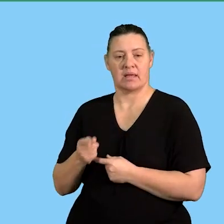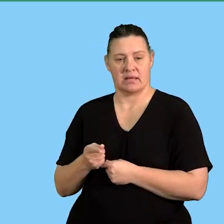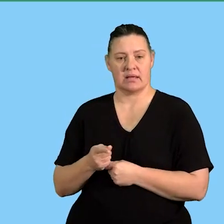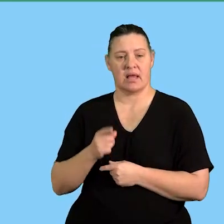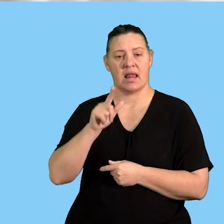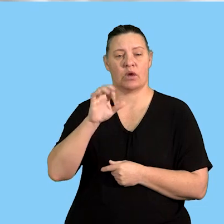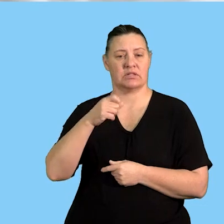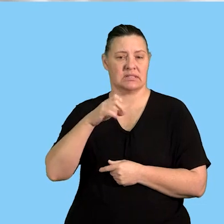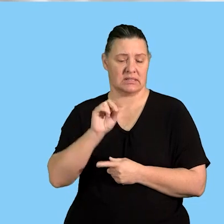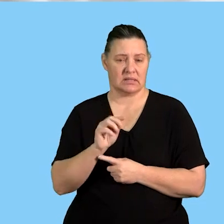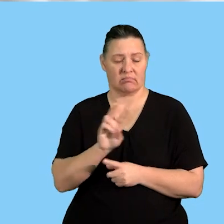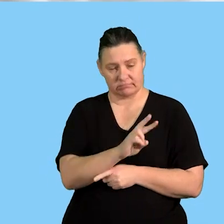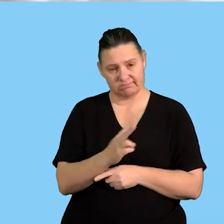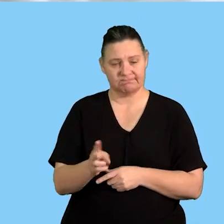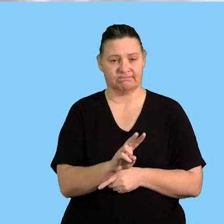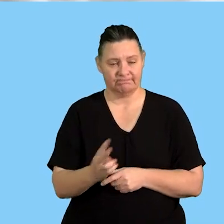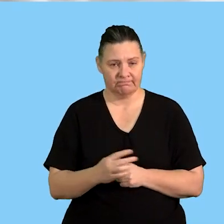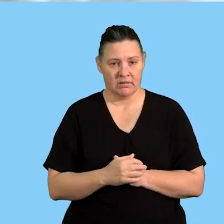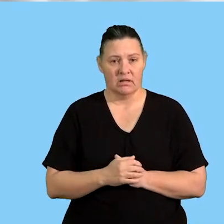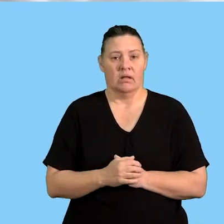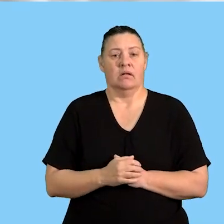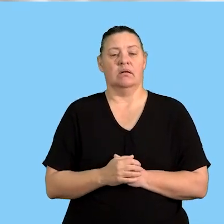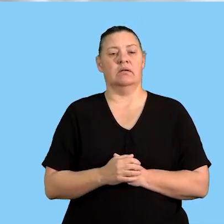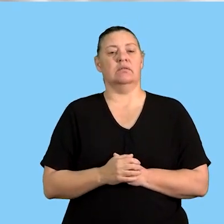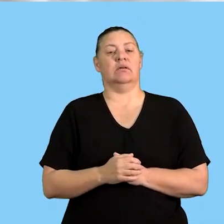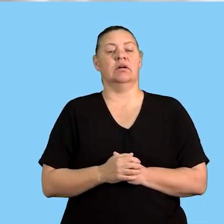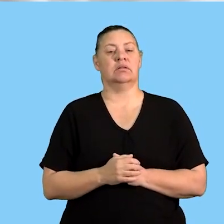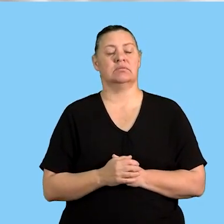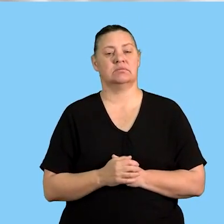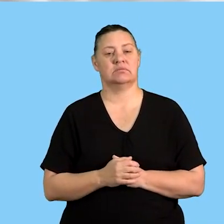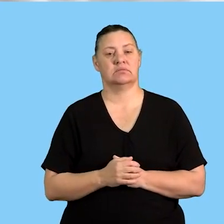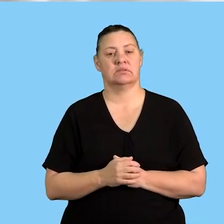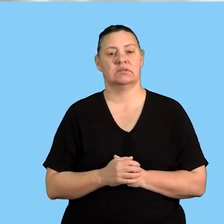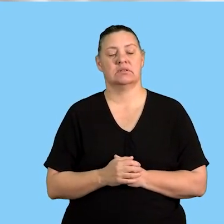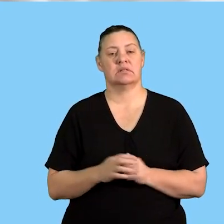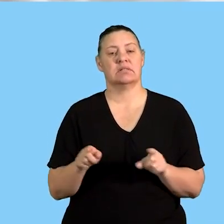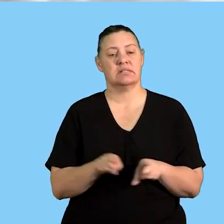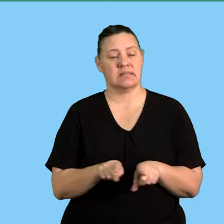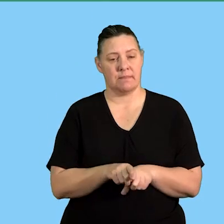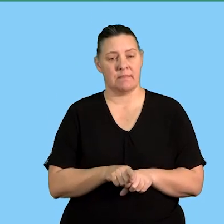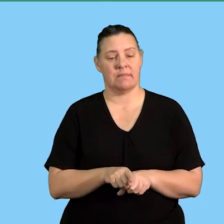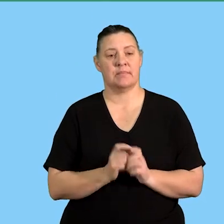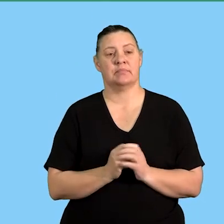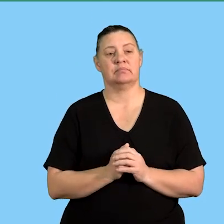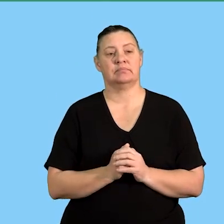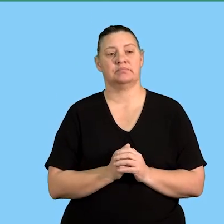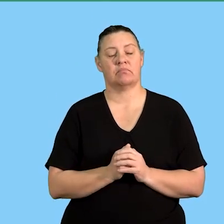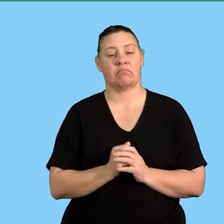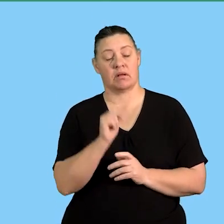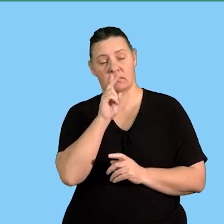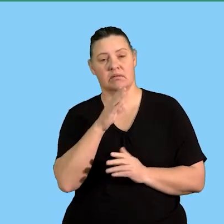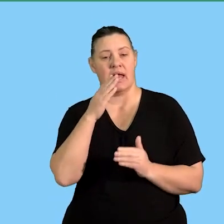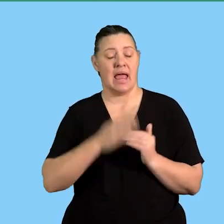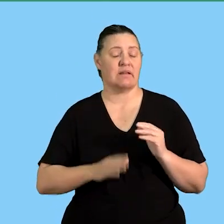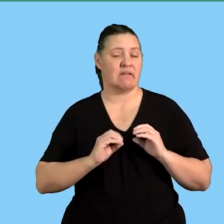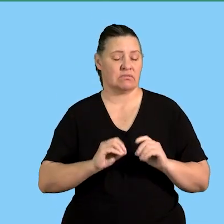rate at which you can convert your investment into cash. Then we will also look into the following. By